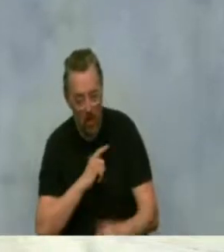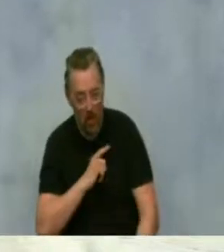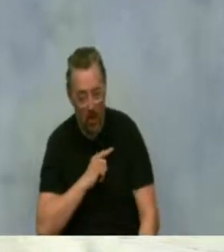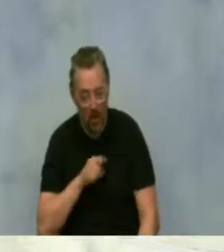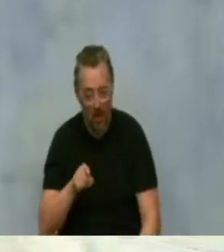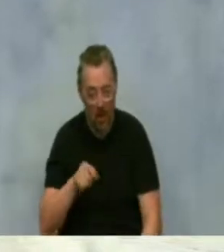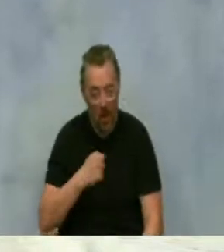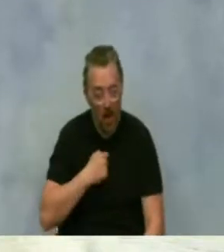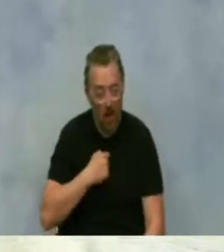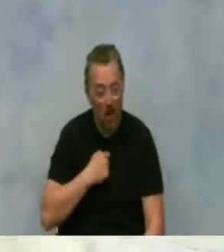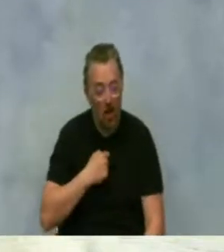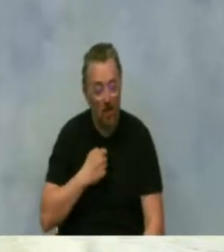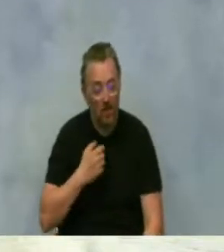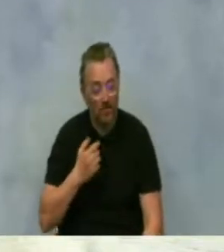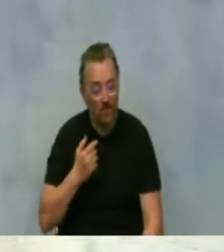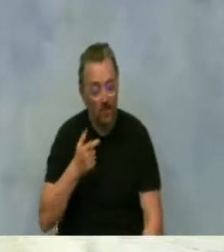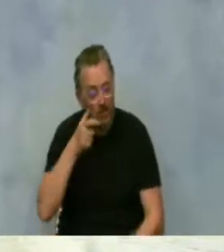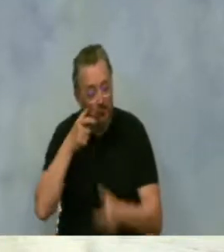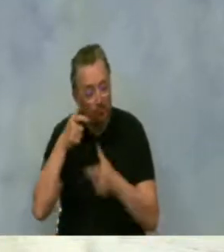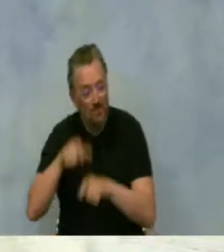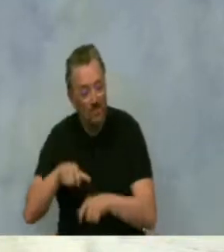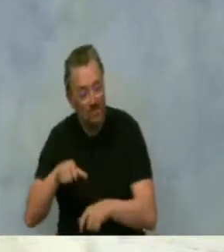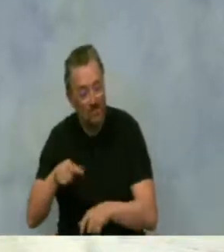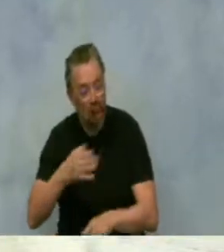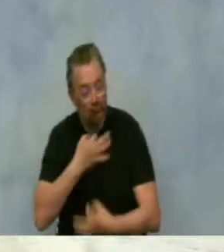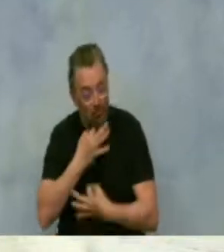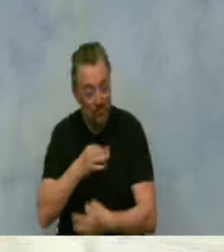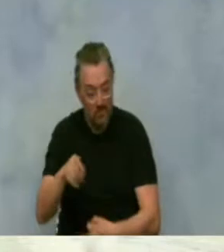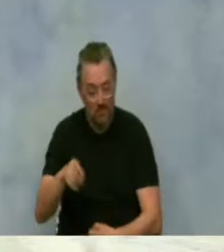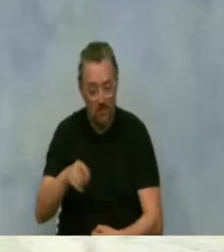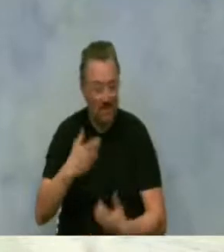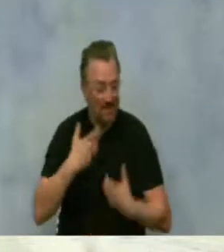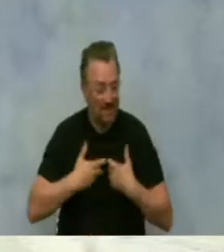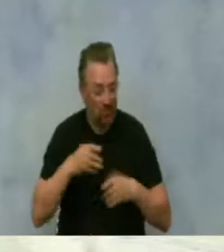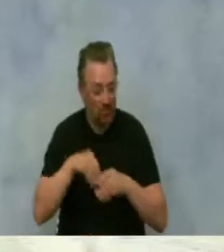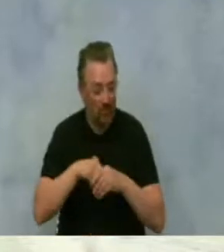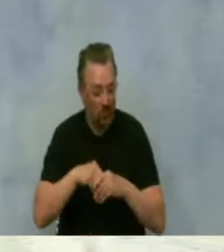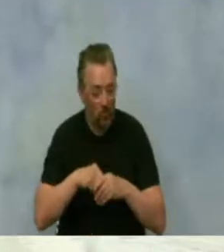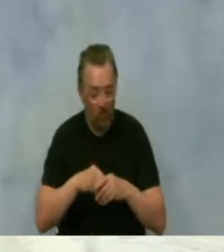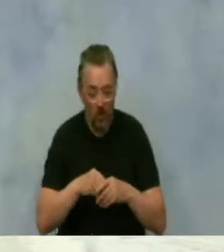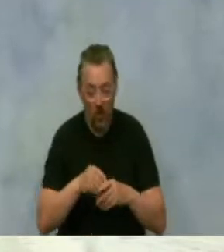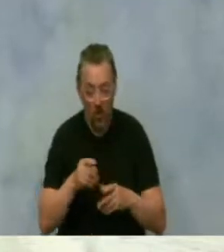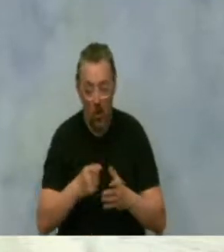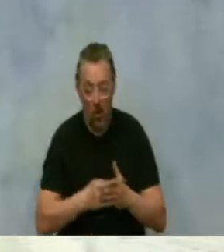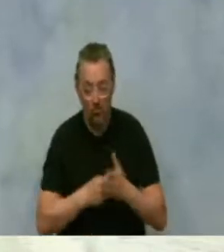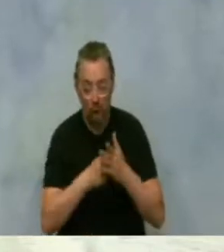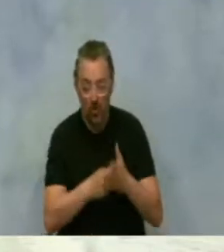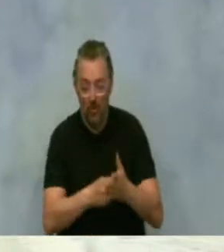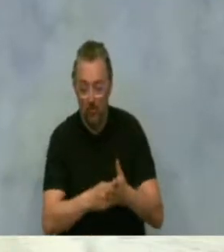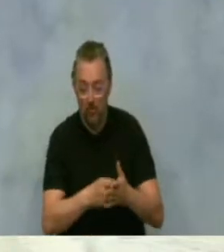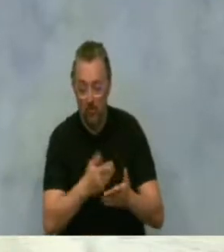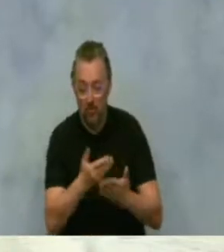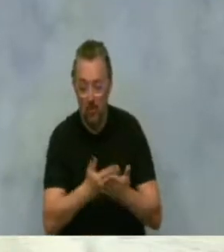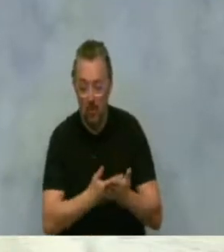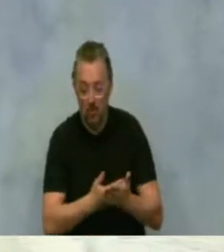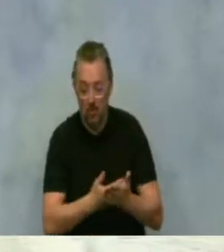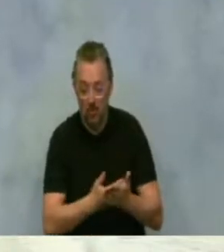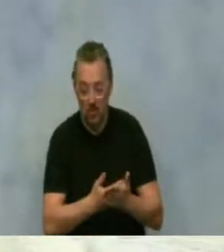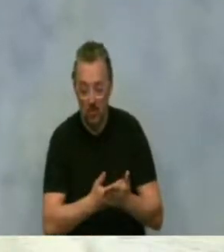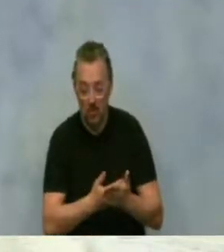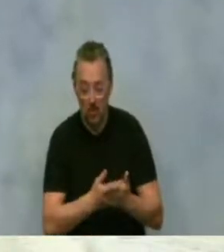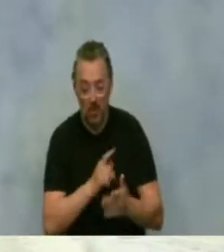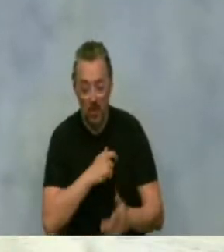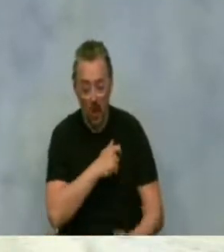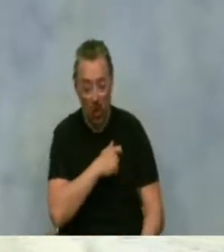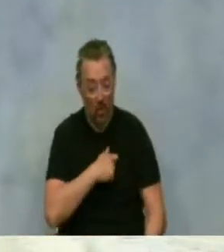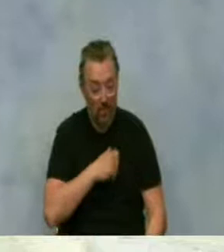keen that we actually maybe see how we can really broaden what's there. The recommendations at section 2 I'd refer you back to, which is the committee is asked to